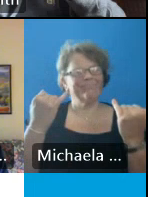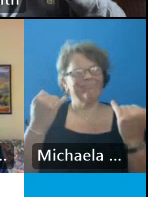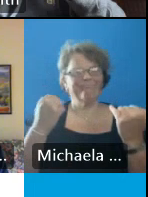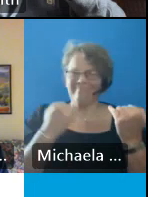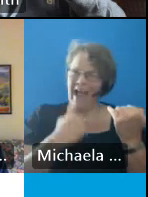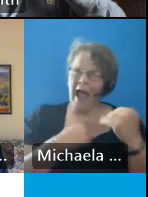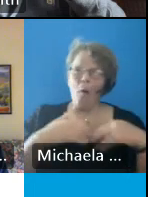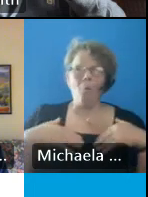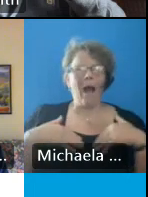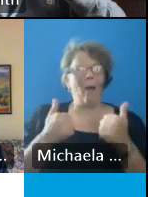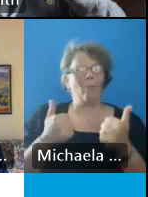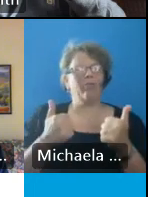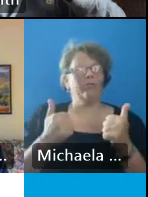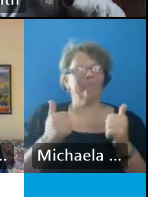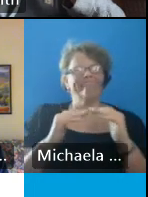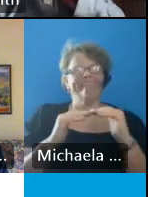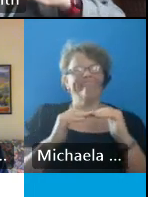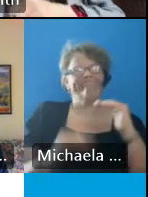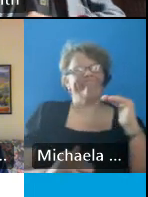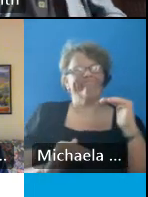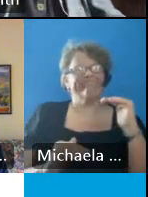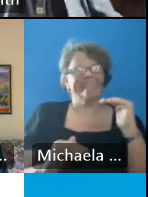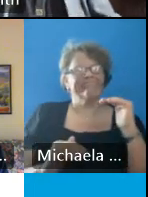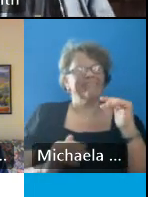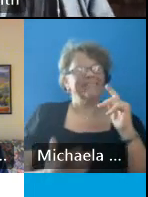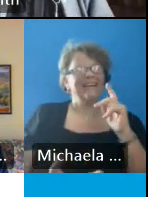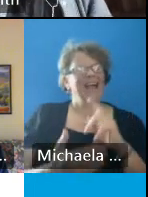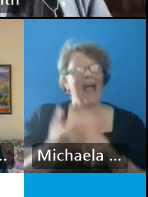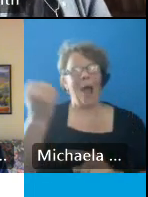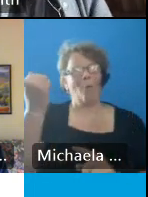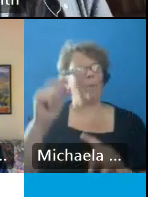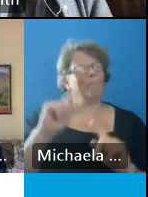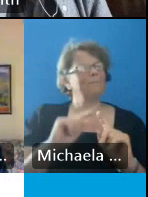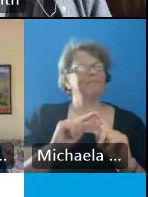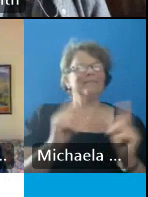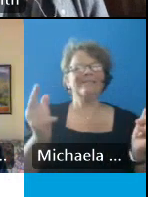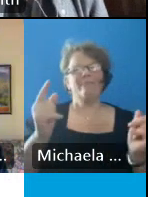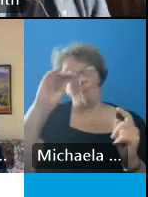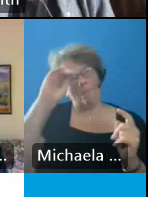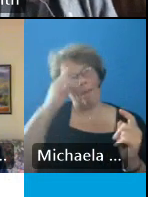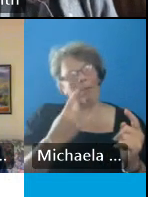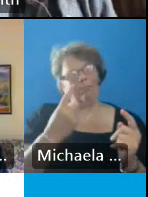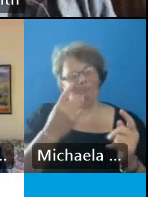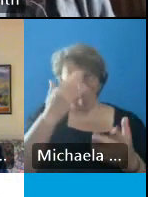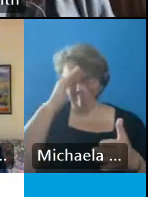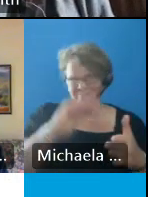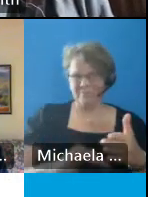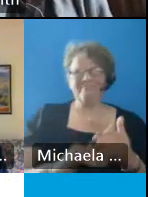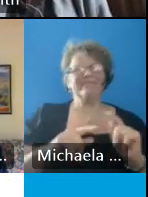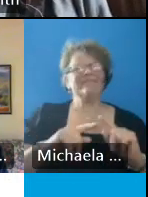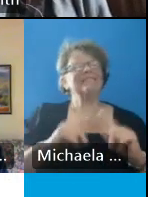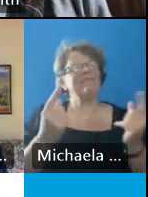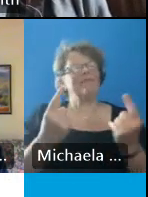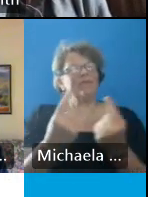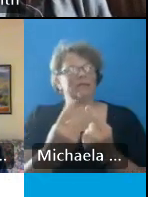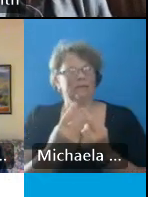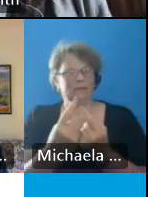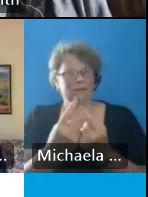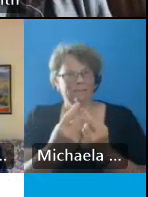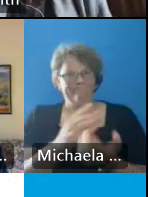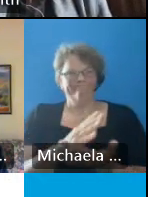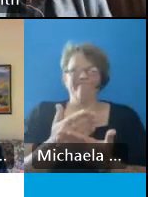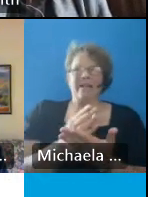health inequalities and the outcomes that different people experience, sometimes dependent on whereabouts they